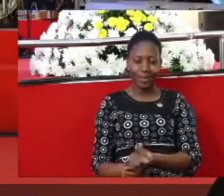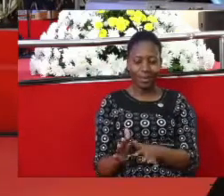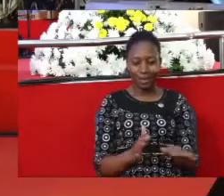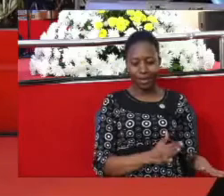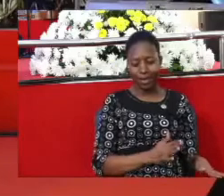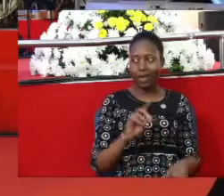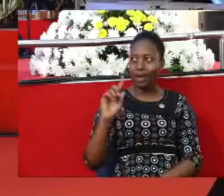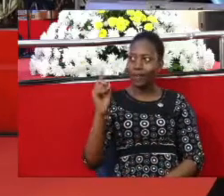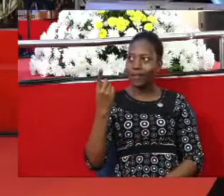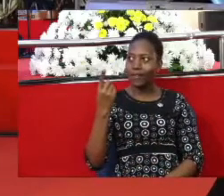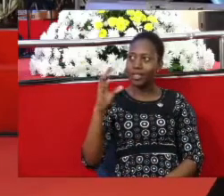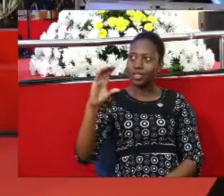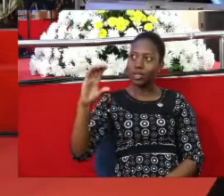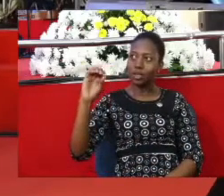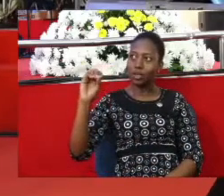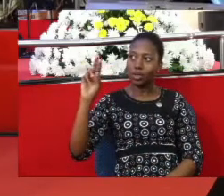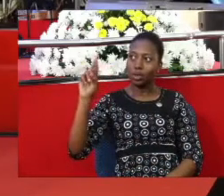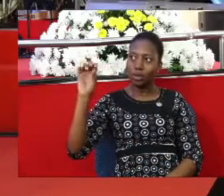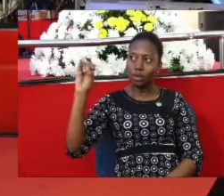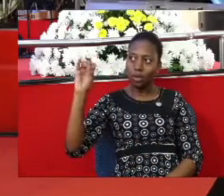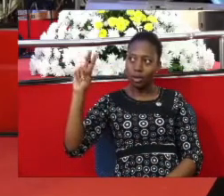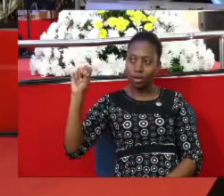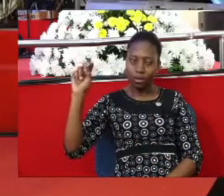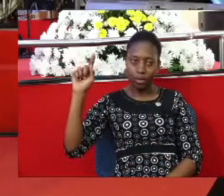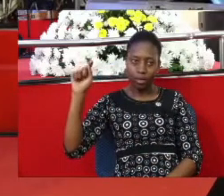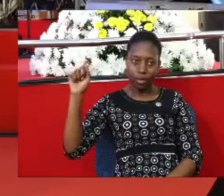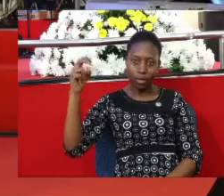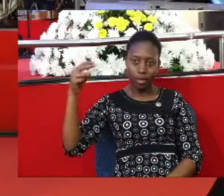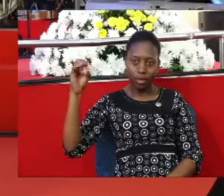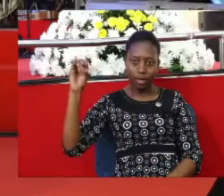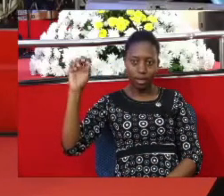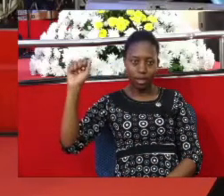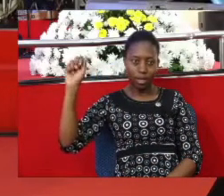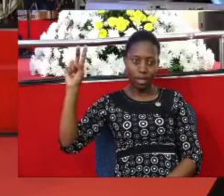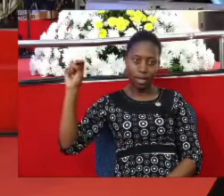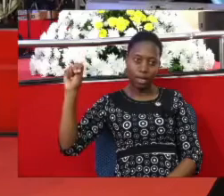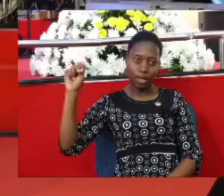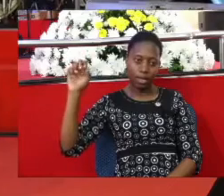as it is written, eye has not seen, nor ear